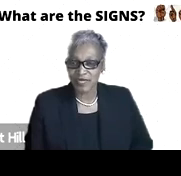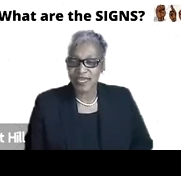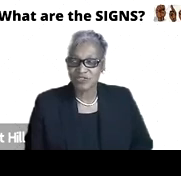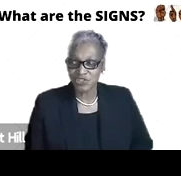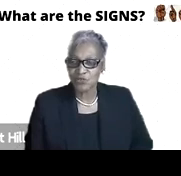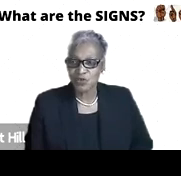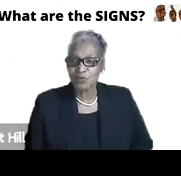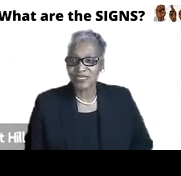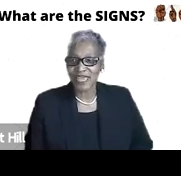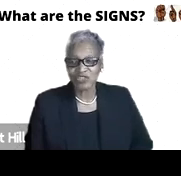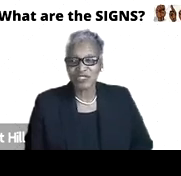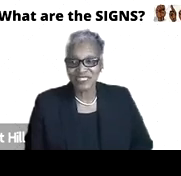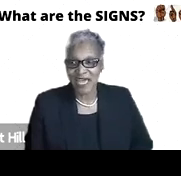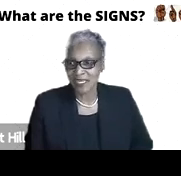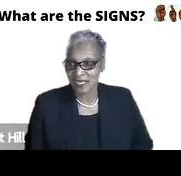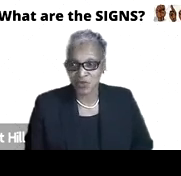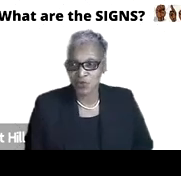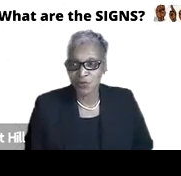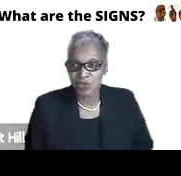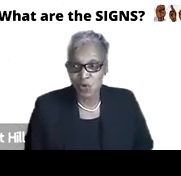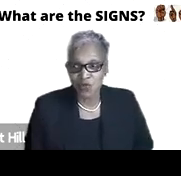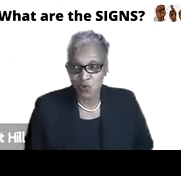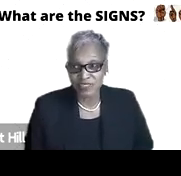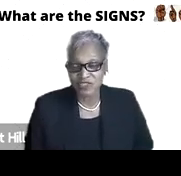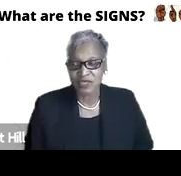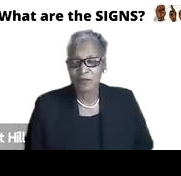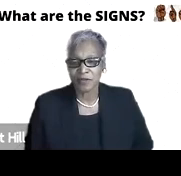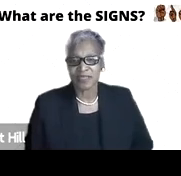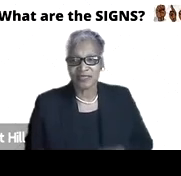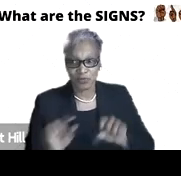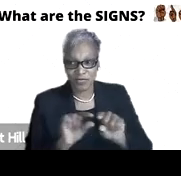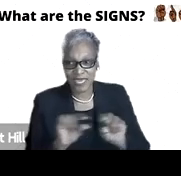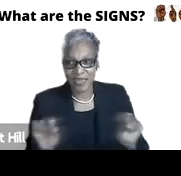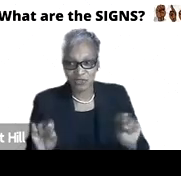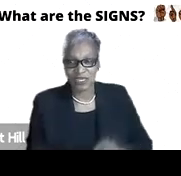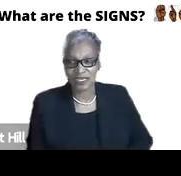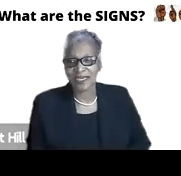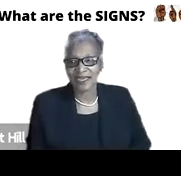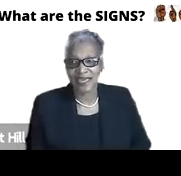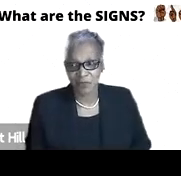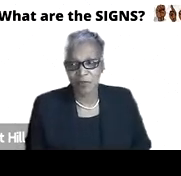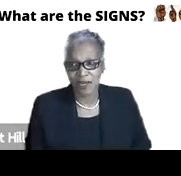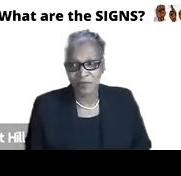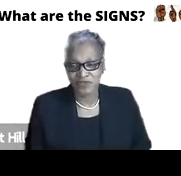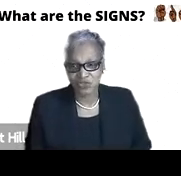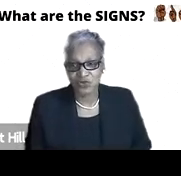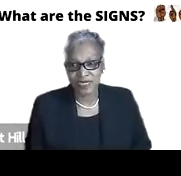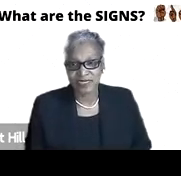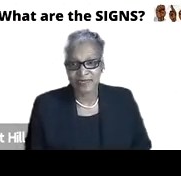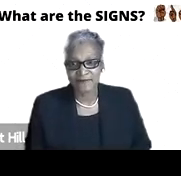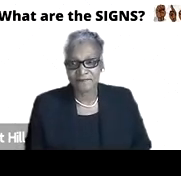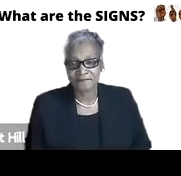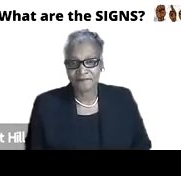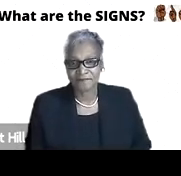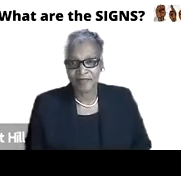responder. And she will be actually signing, and there will be no voice, but there'll be captioning at the bottom of the